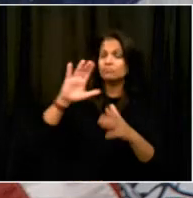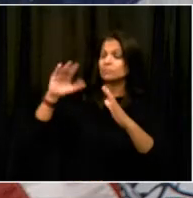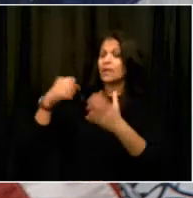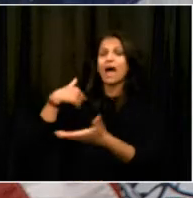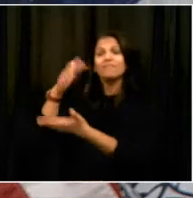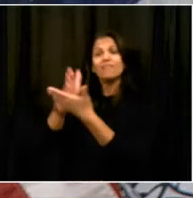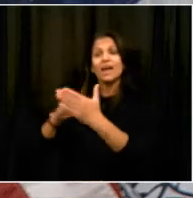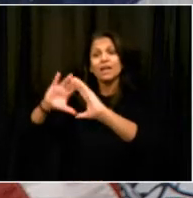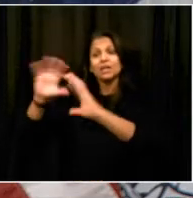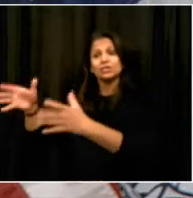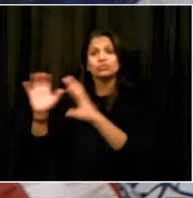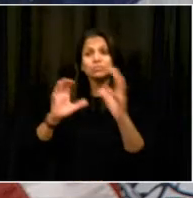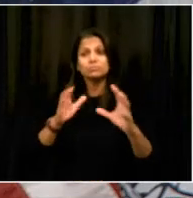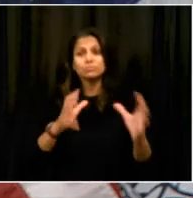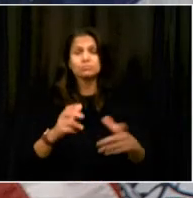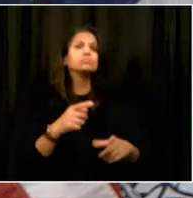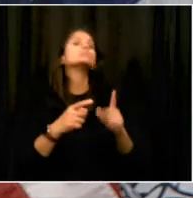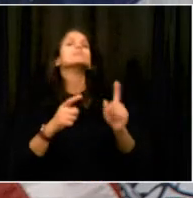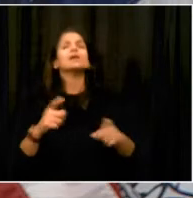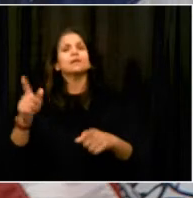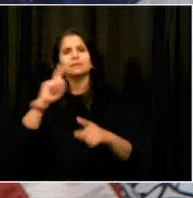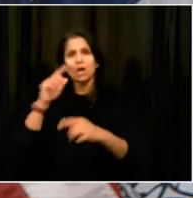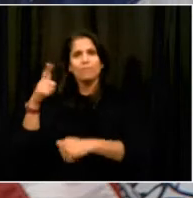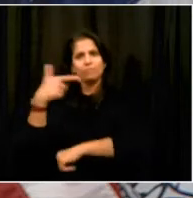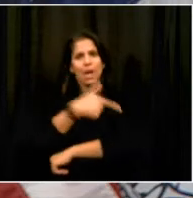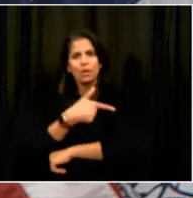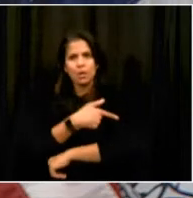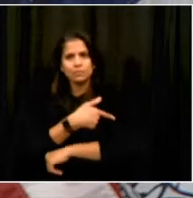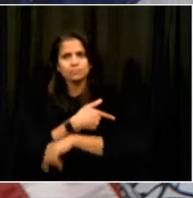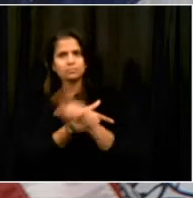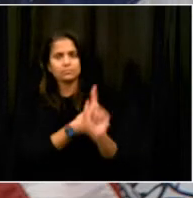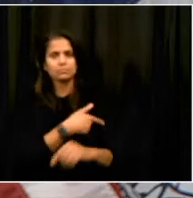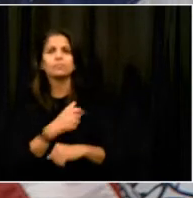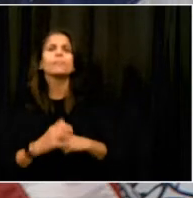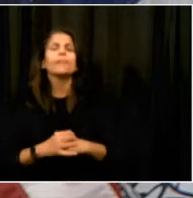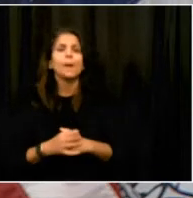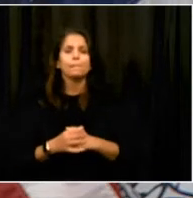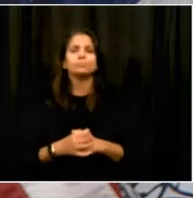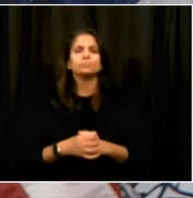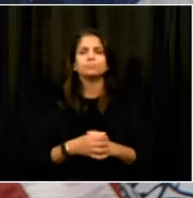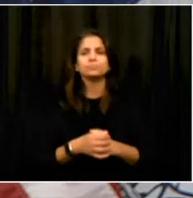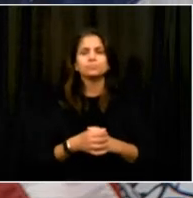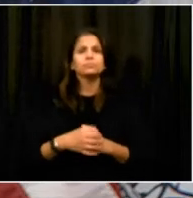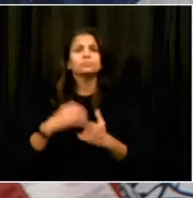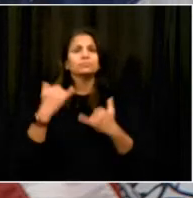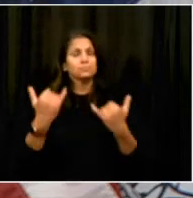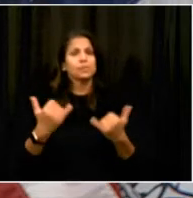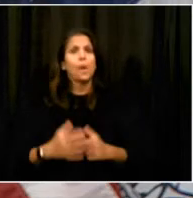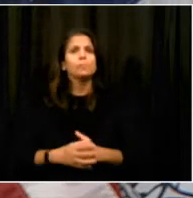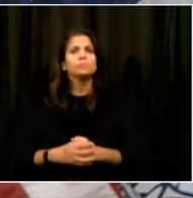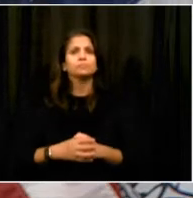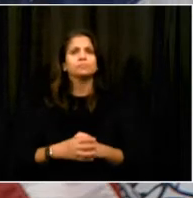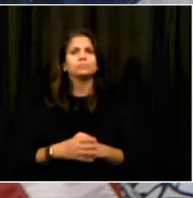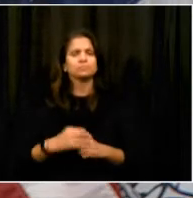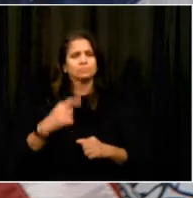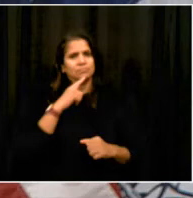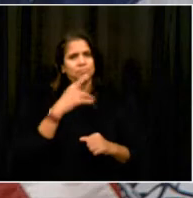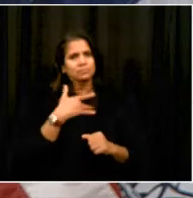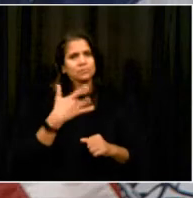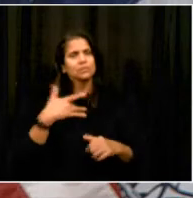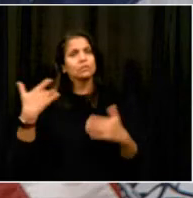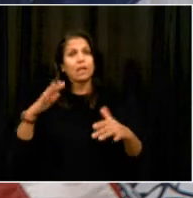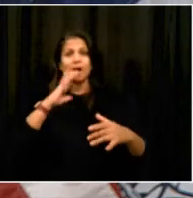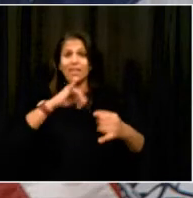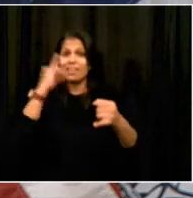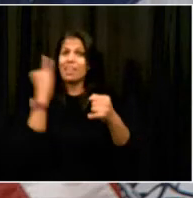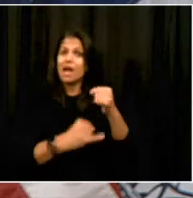December and January into February. Listen, think of it this way. This is the last big battle before us, and then the vaccine will be able to do